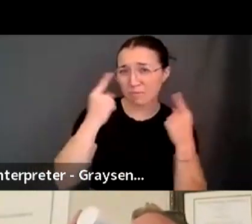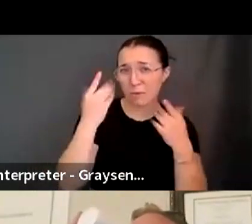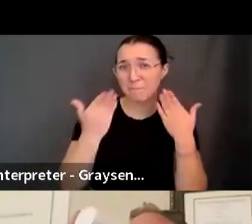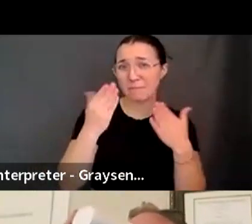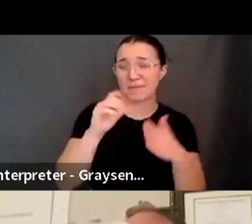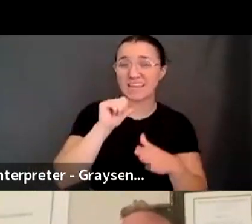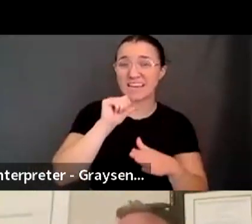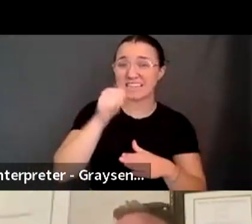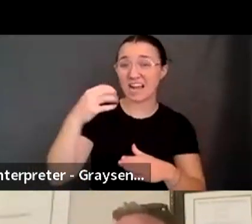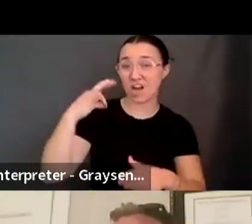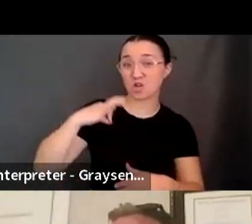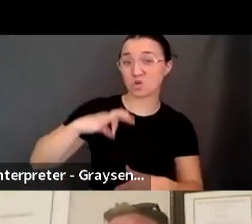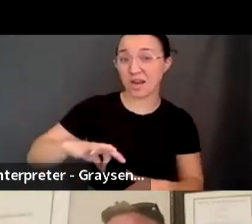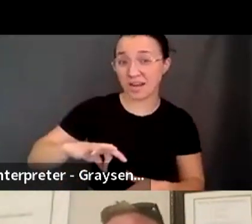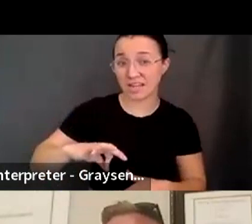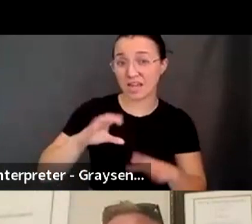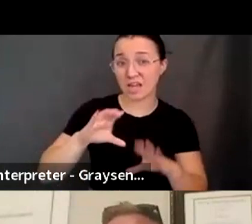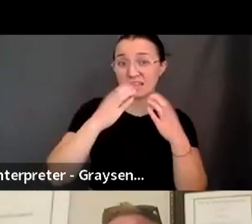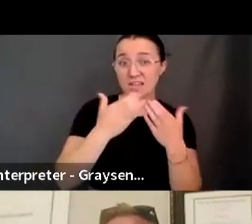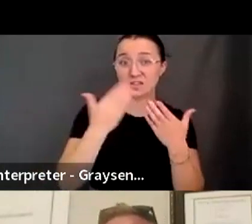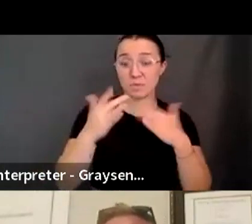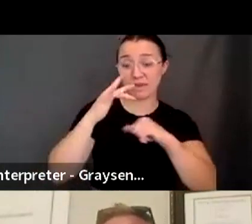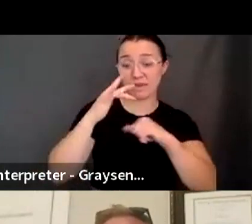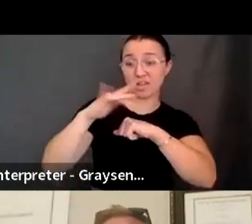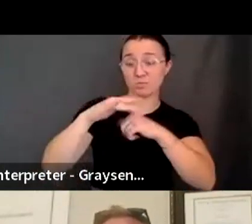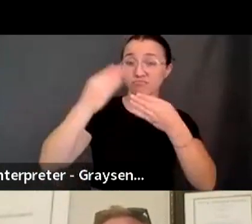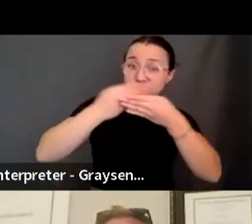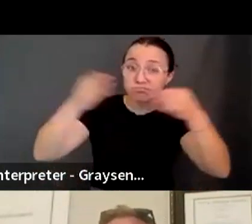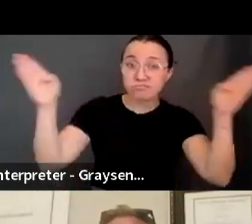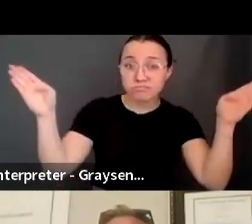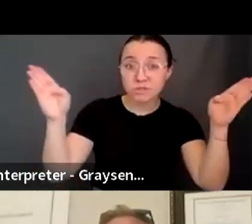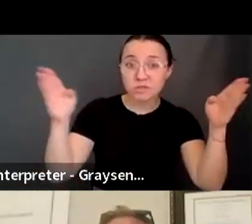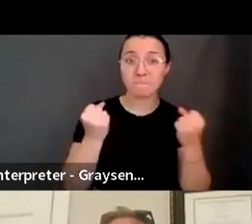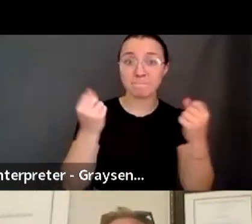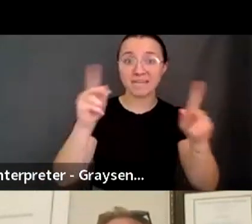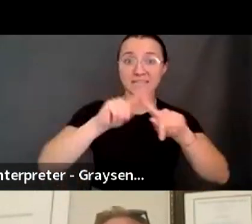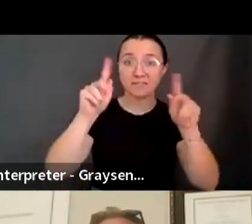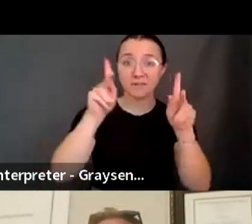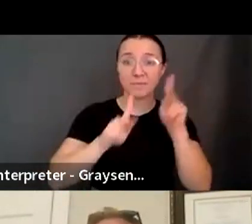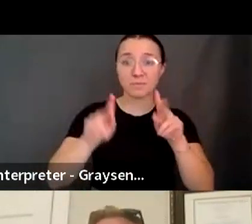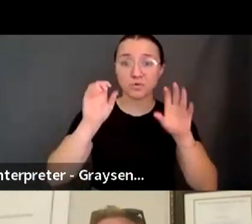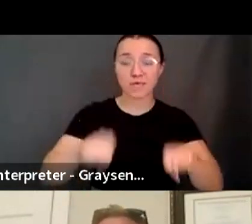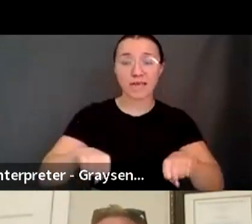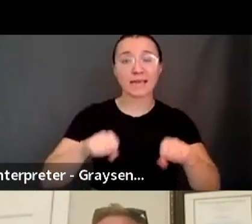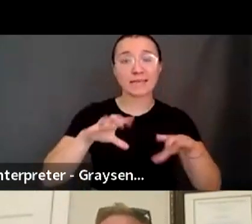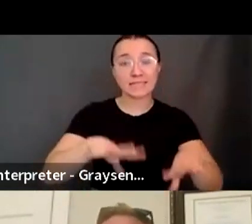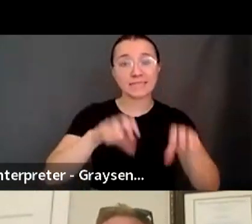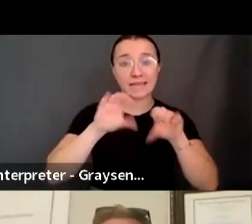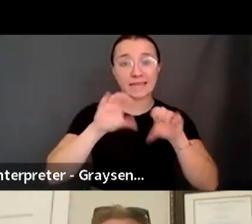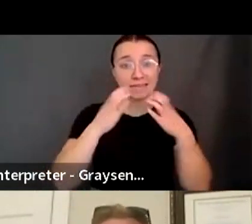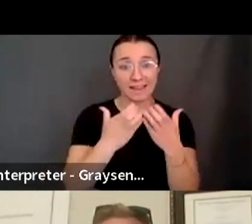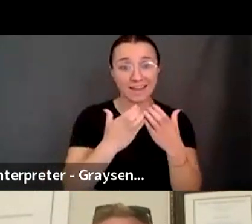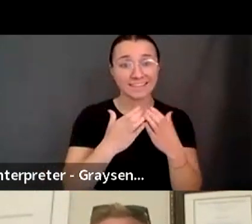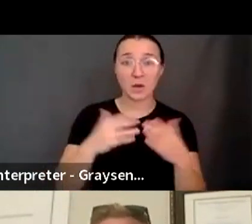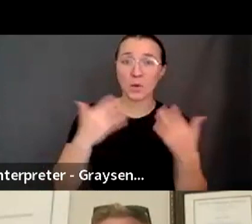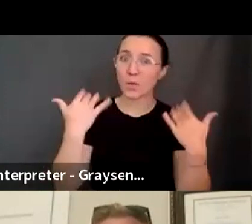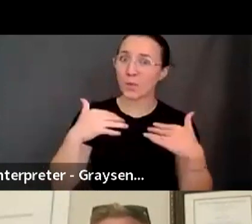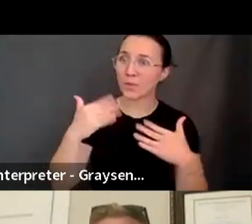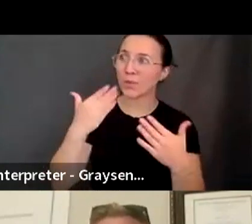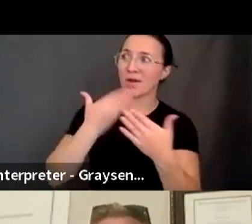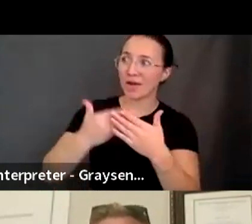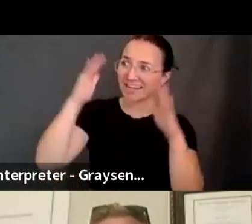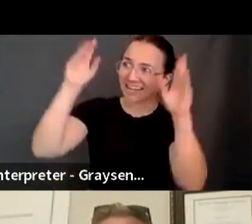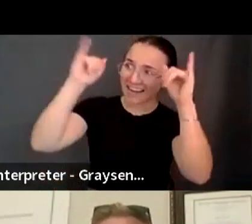would be more available to the general public to be able to take that? What a great idea. In fact, I'm gonna really